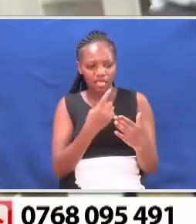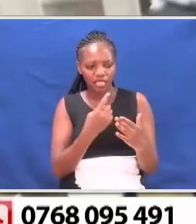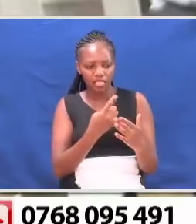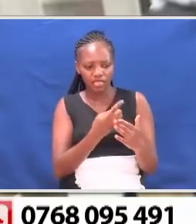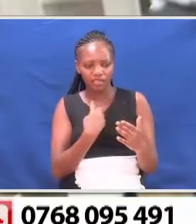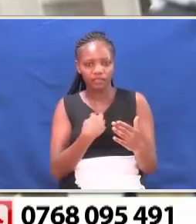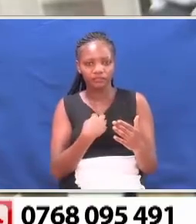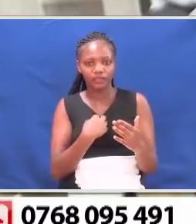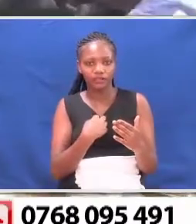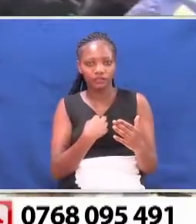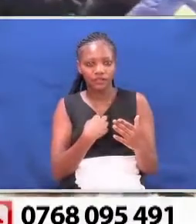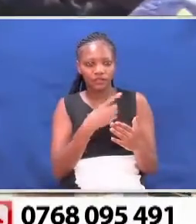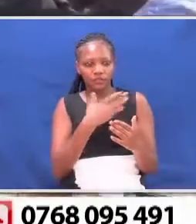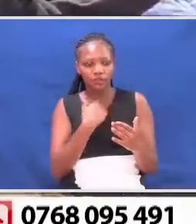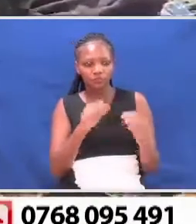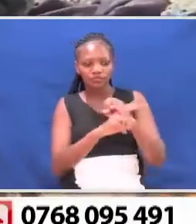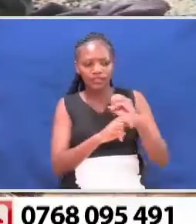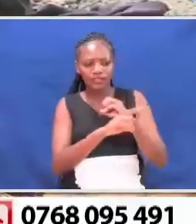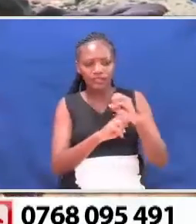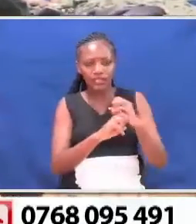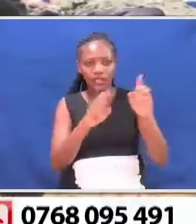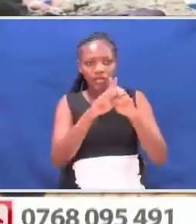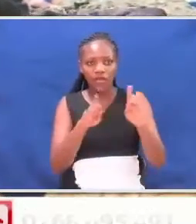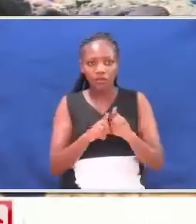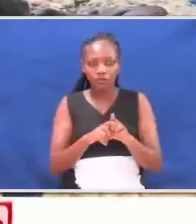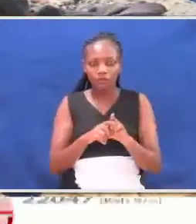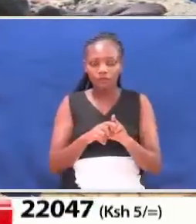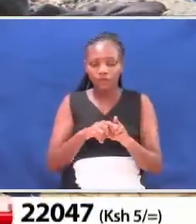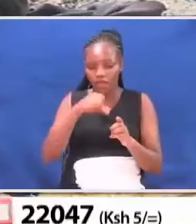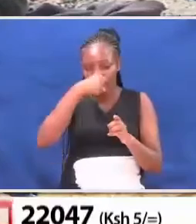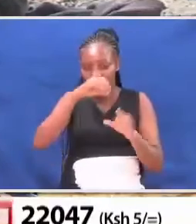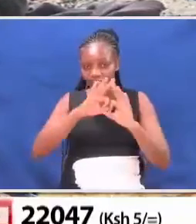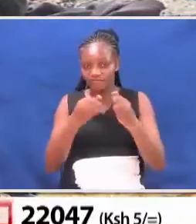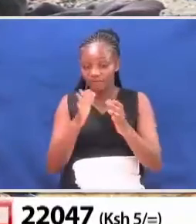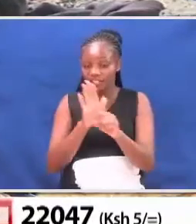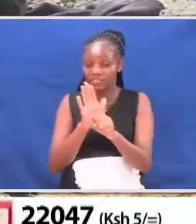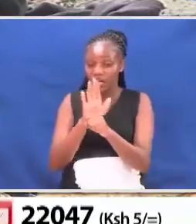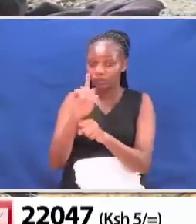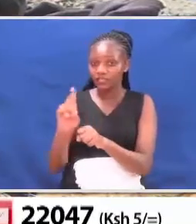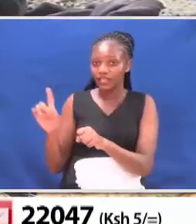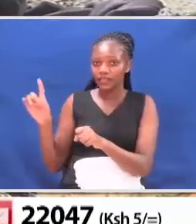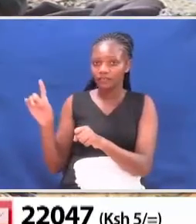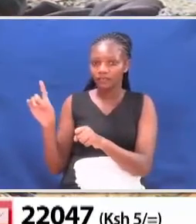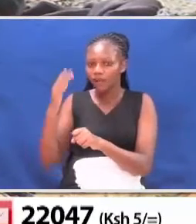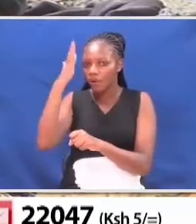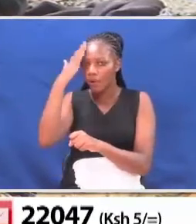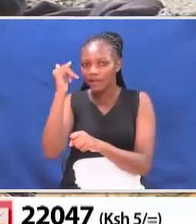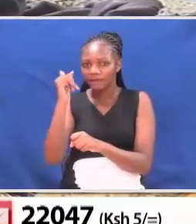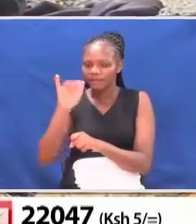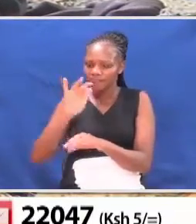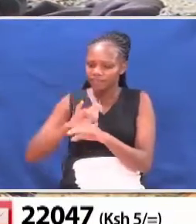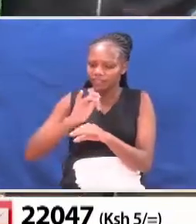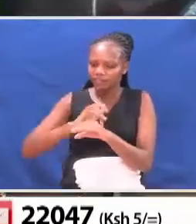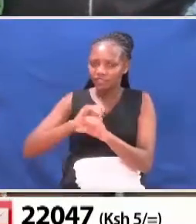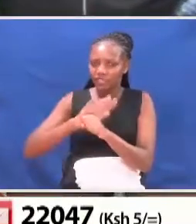usiku mkininyang'anya simu yangu. And amid the sharp increase in street families in recent times, partly due to the coronavirus